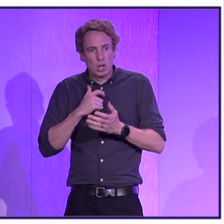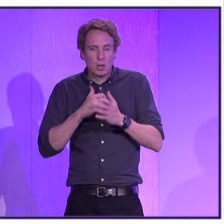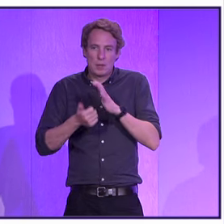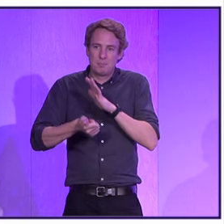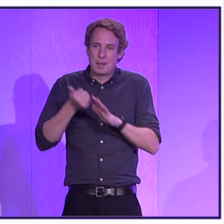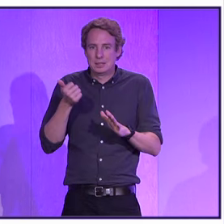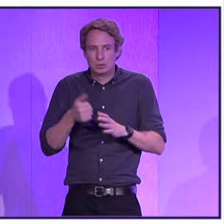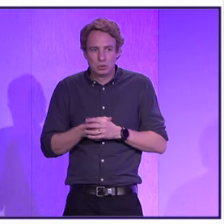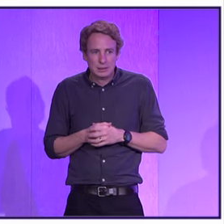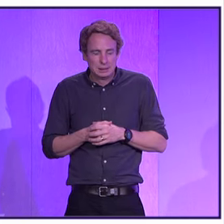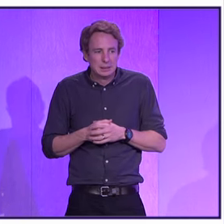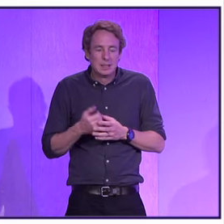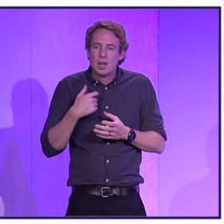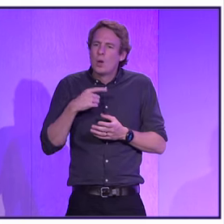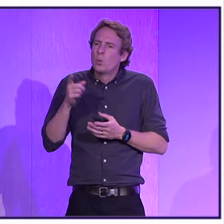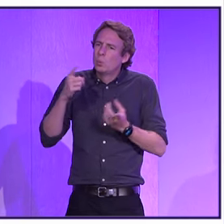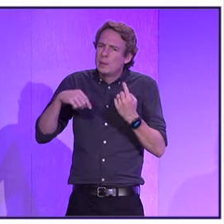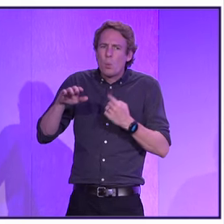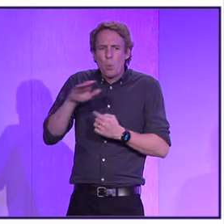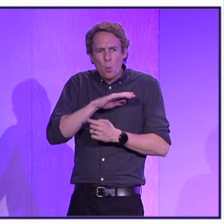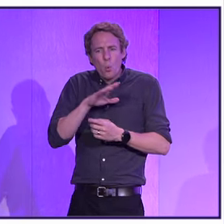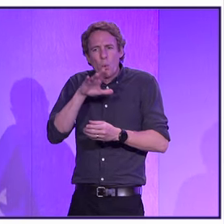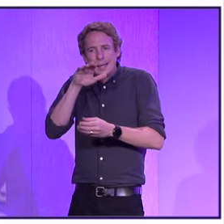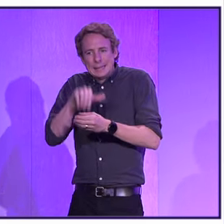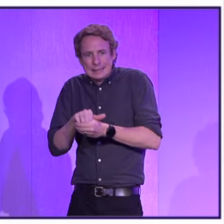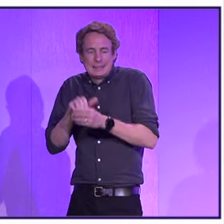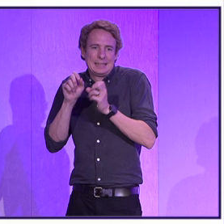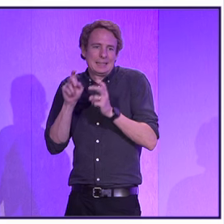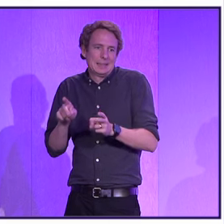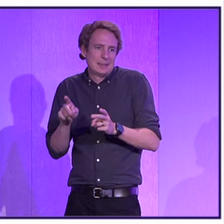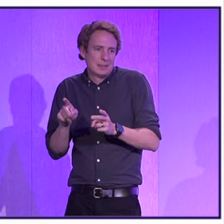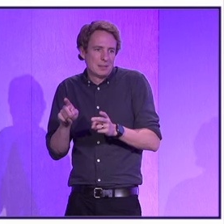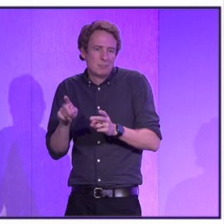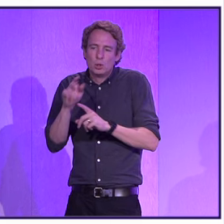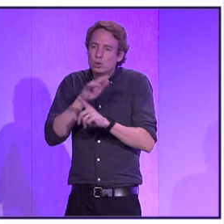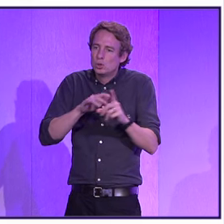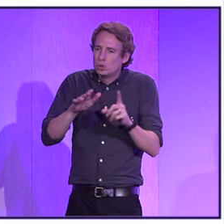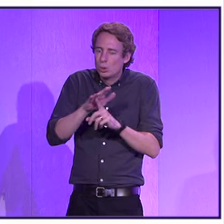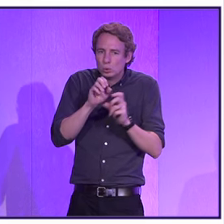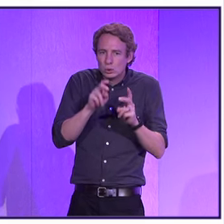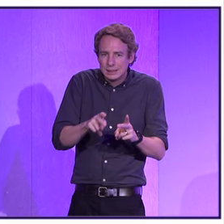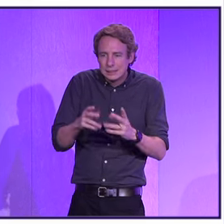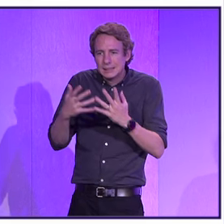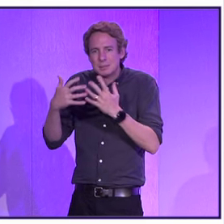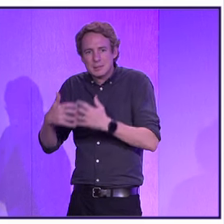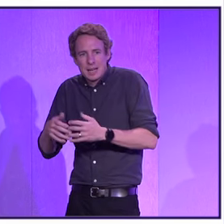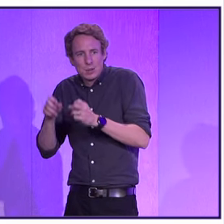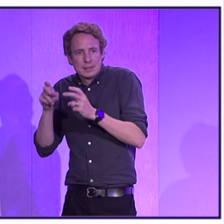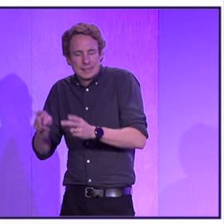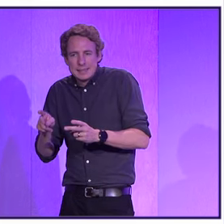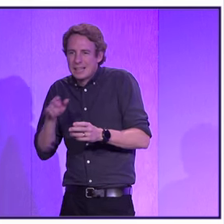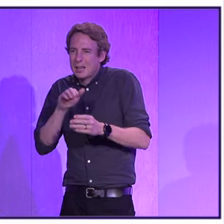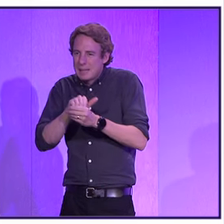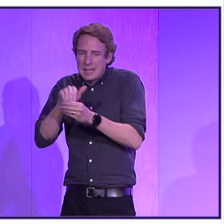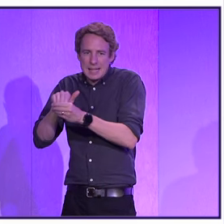Because, of course, we're all systems that learn. And together we form social systems, and we build and maintain technical